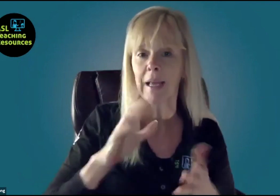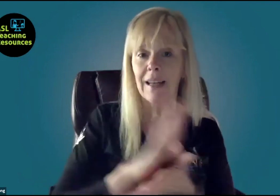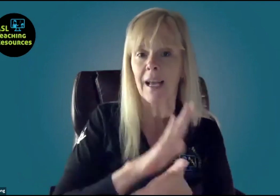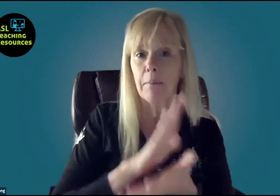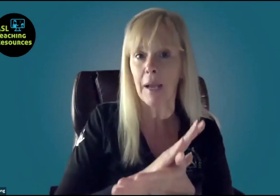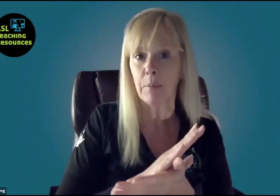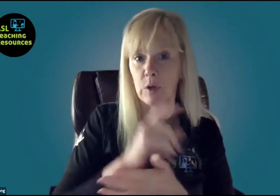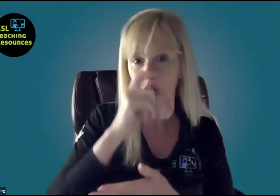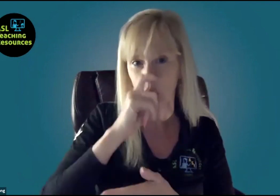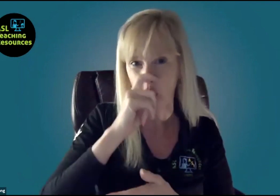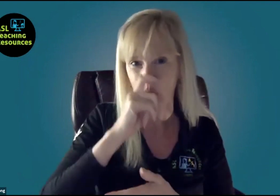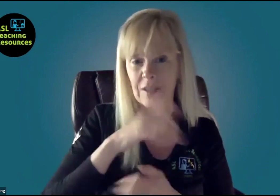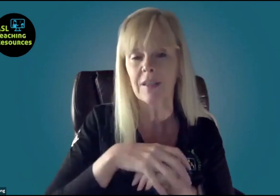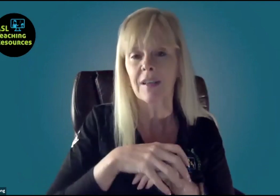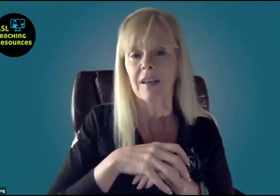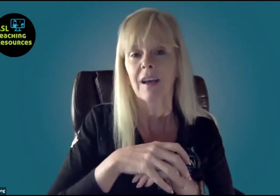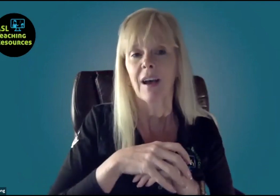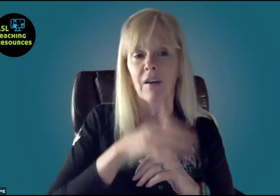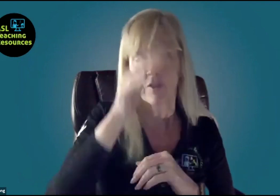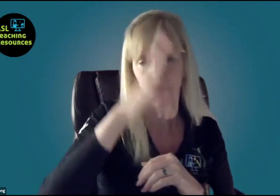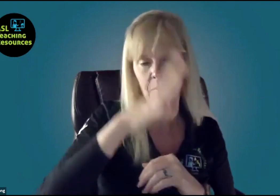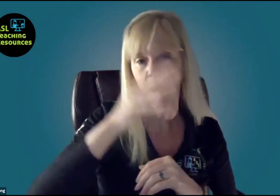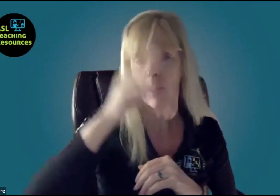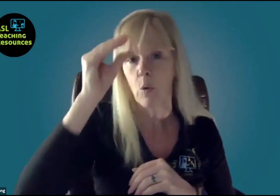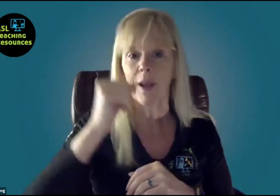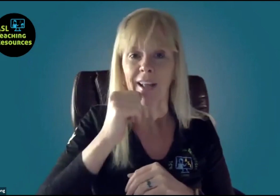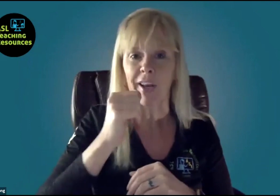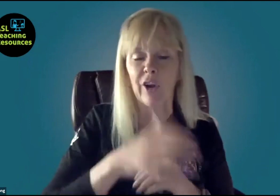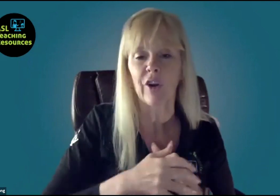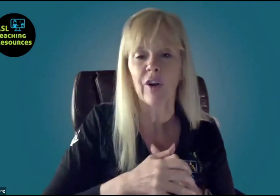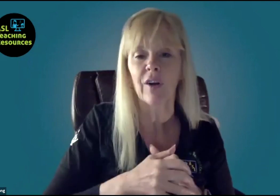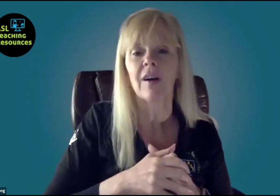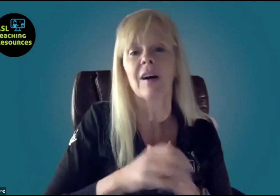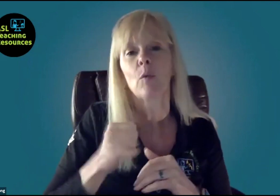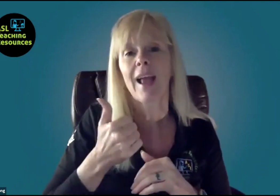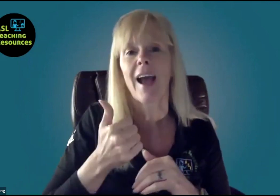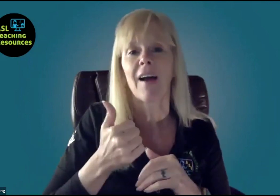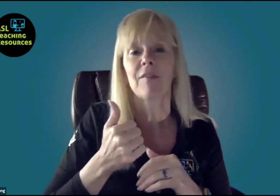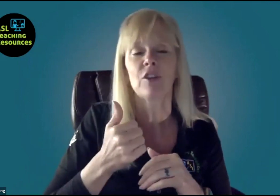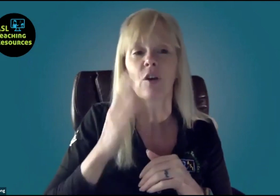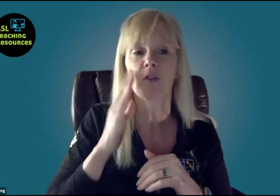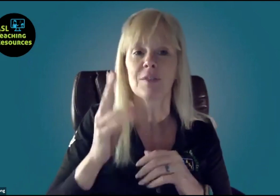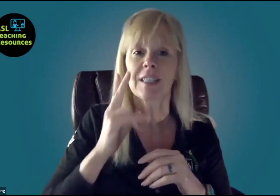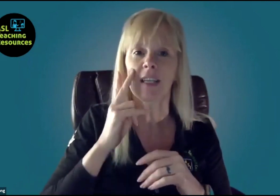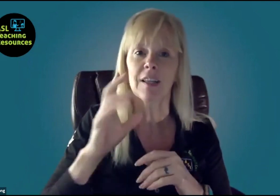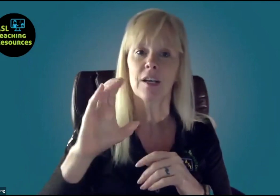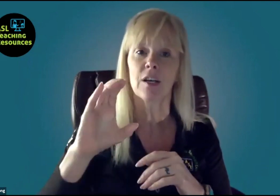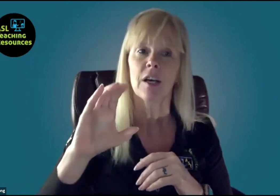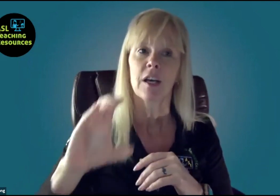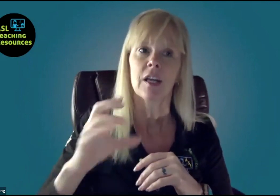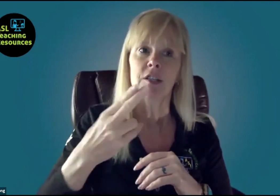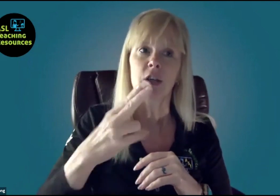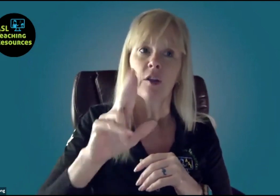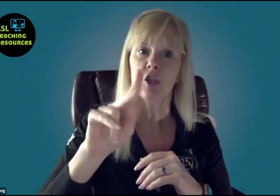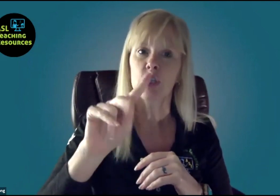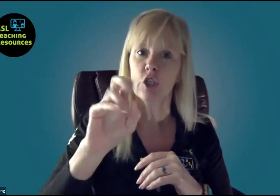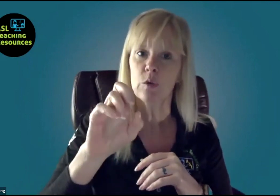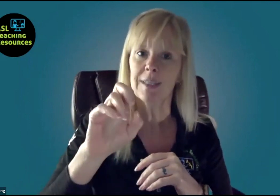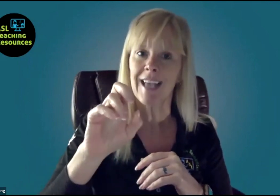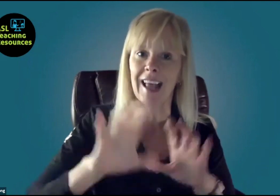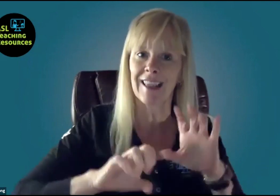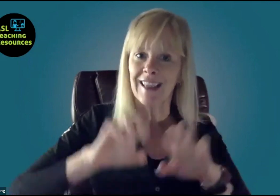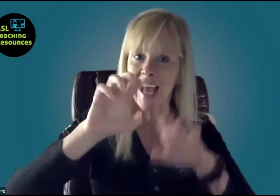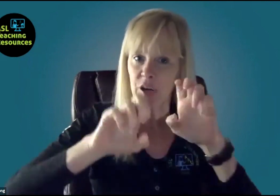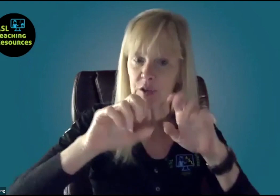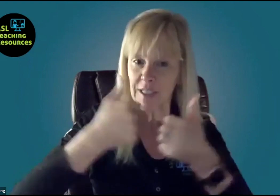even made like paper dolls for a boy and a girl. We have, you know, you've seen it's called the